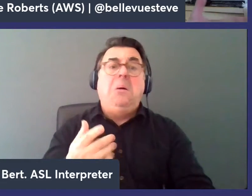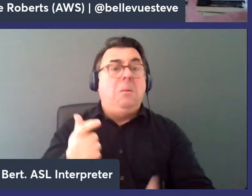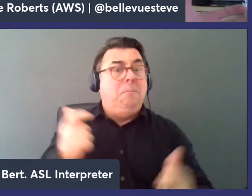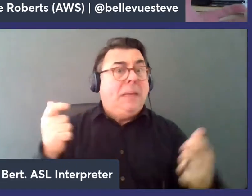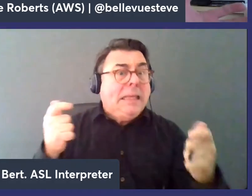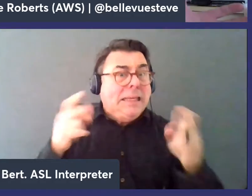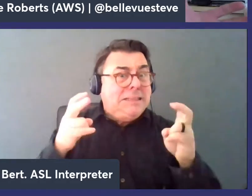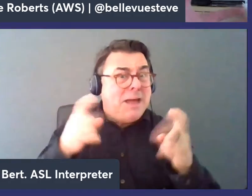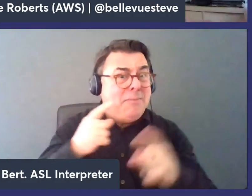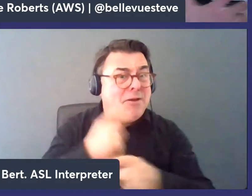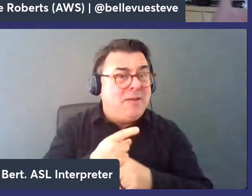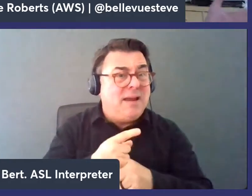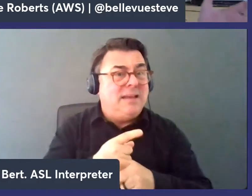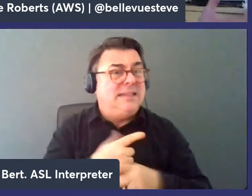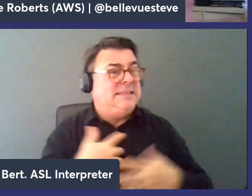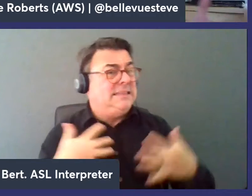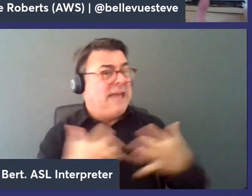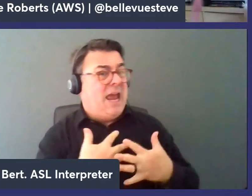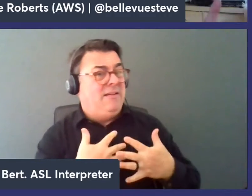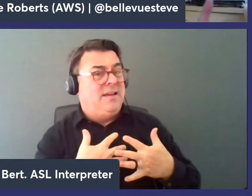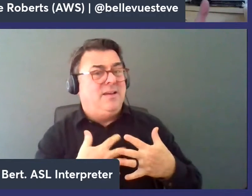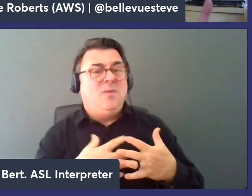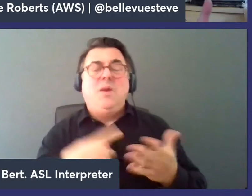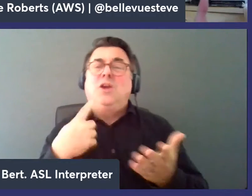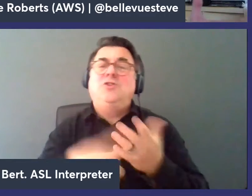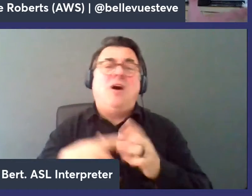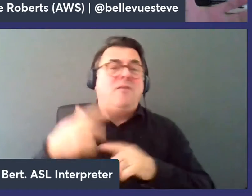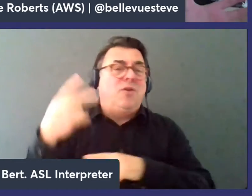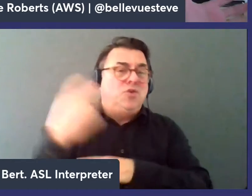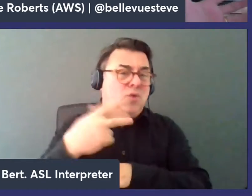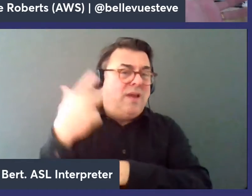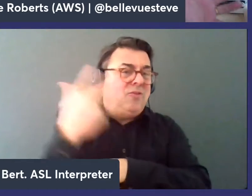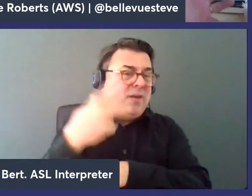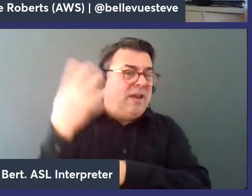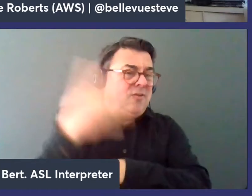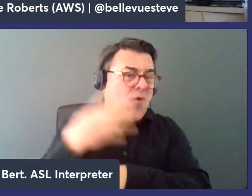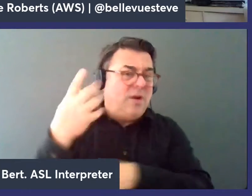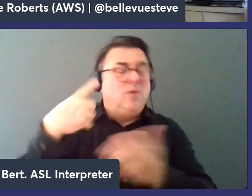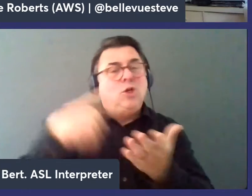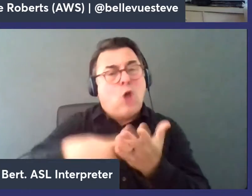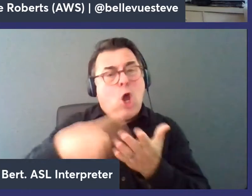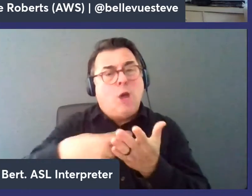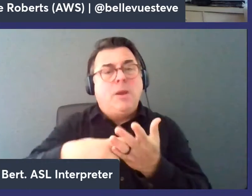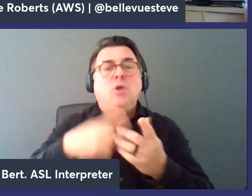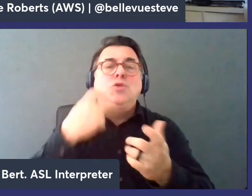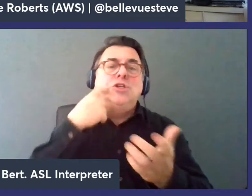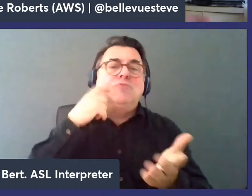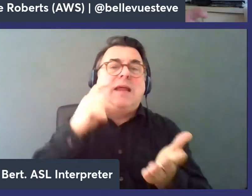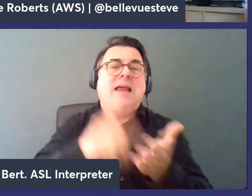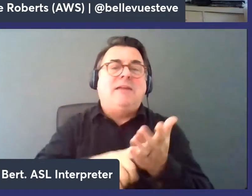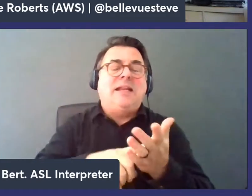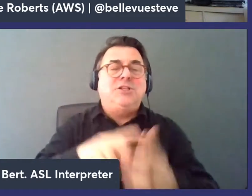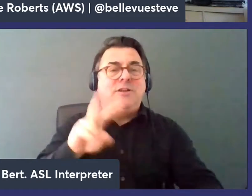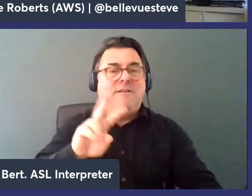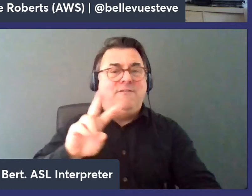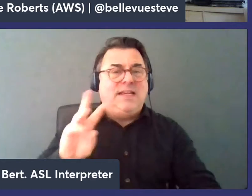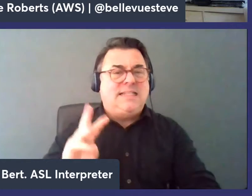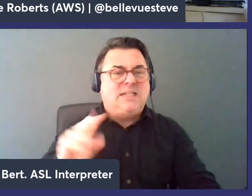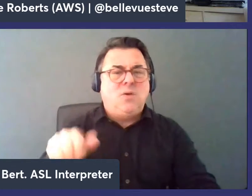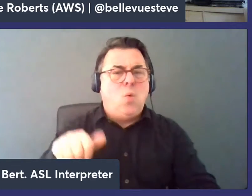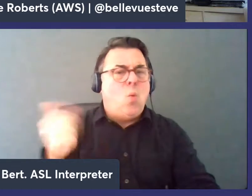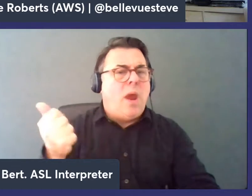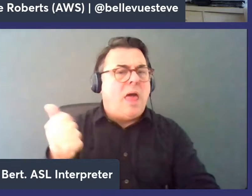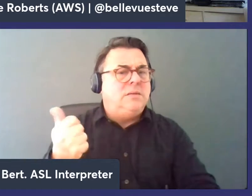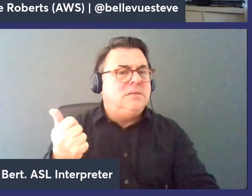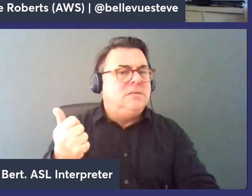topic. And a scary one. We could probably be here for days talking about this. So, you just mentioned Rekognition V6. What else are we actually